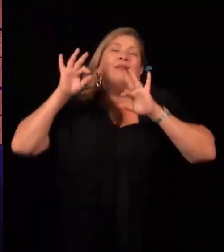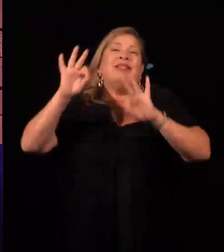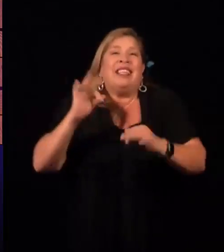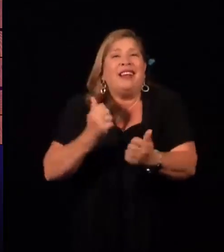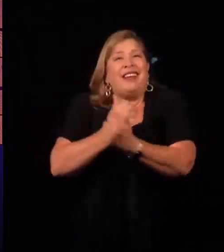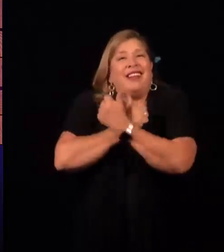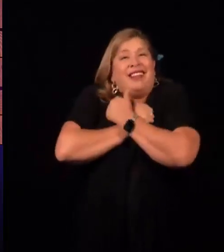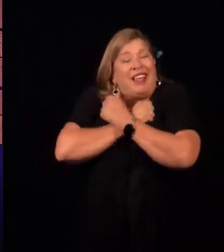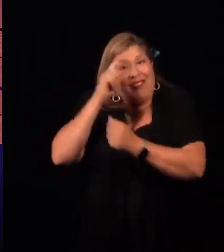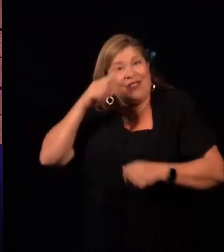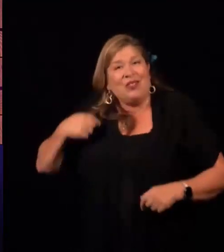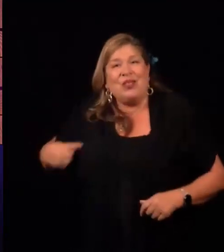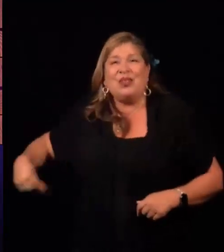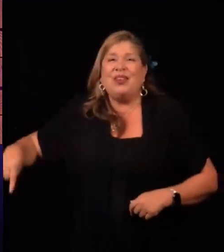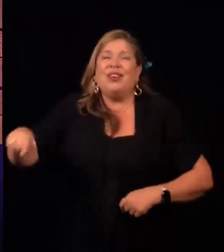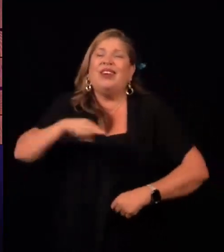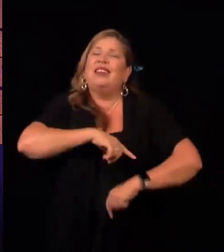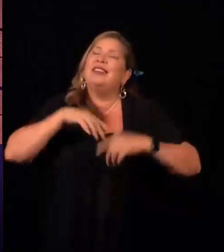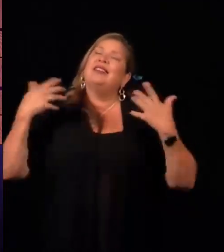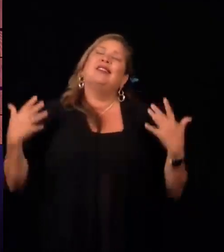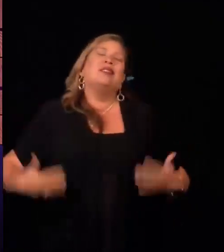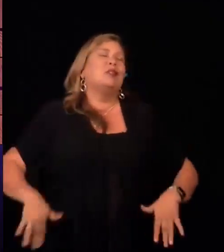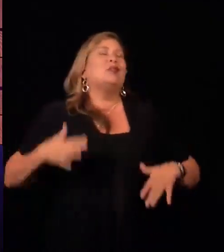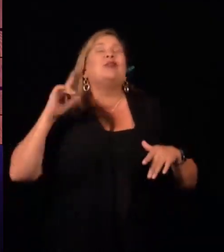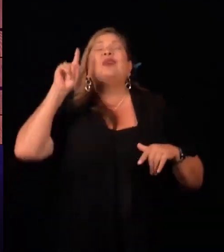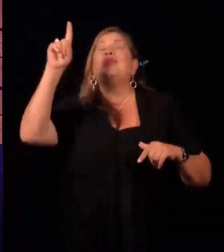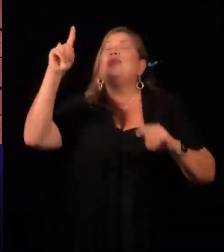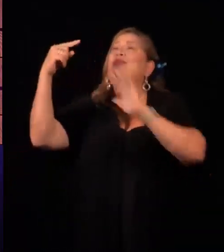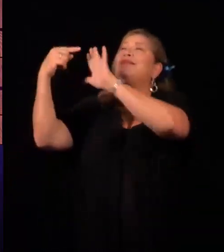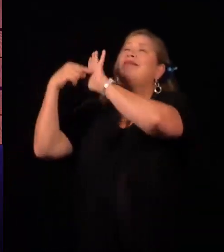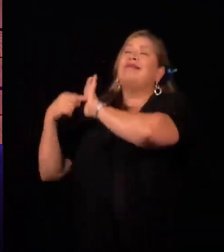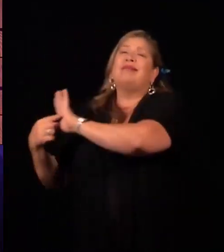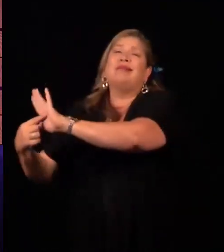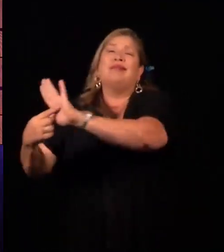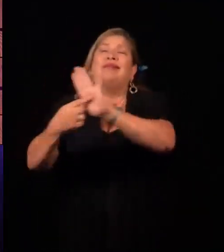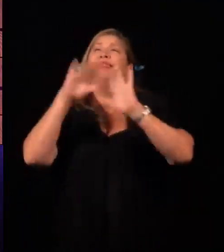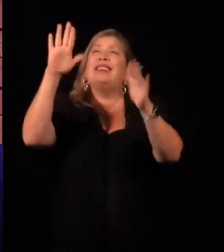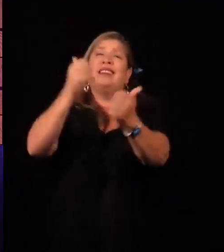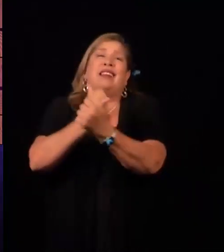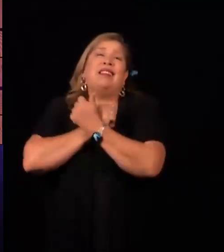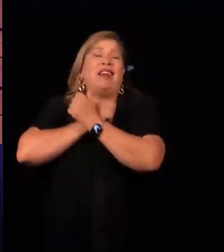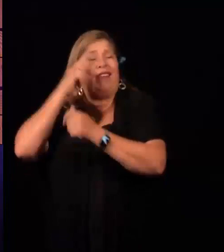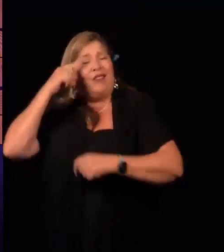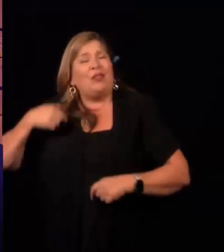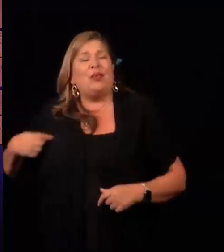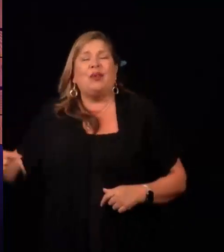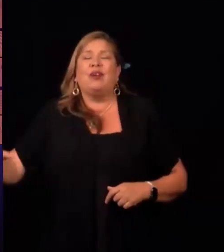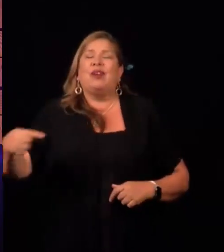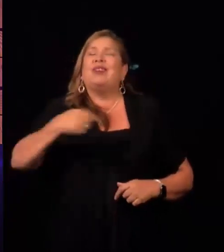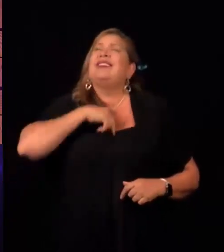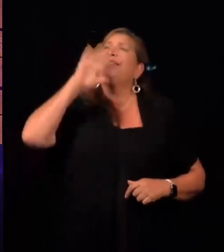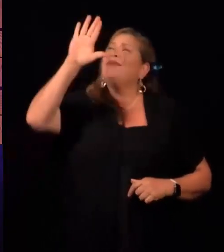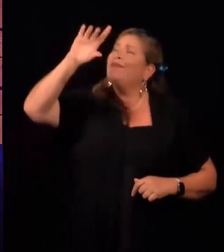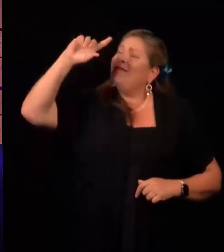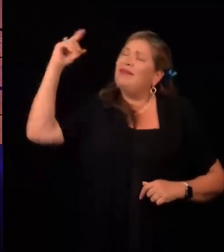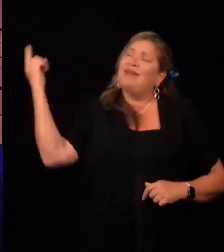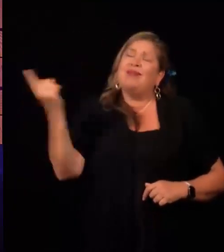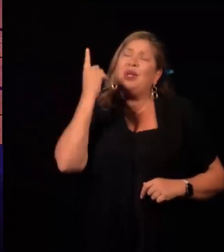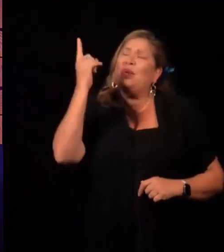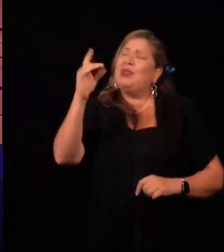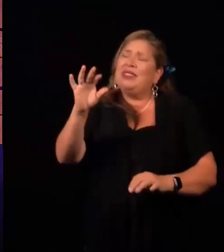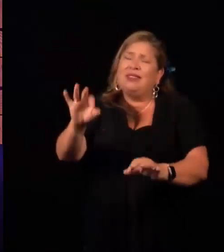Oh, how he loves us. Oh, how he loves